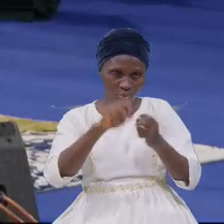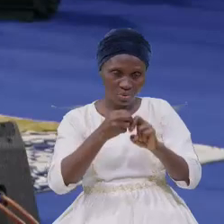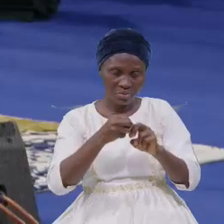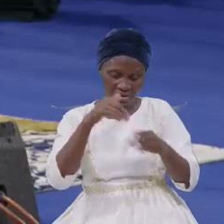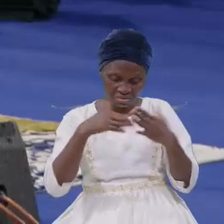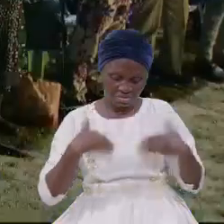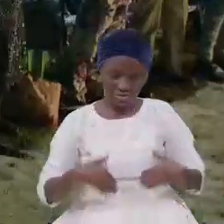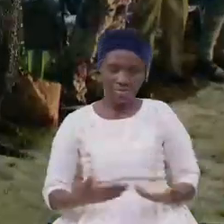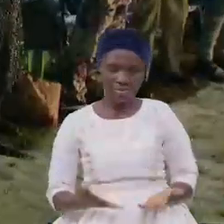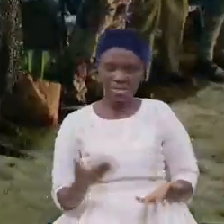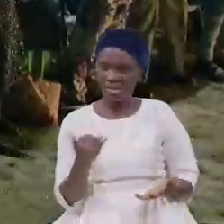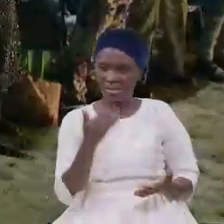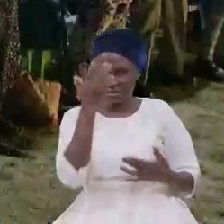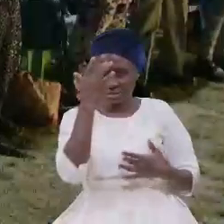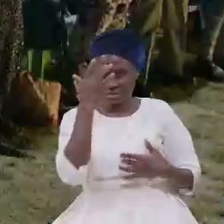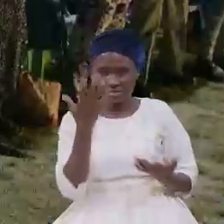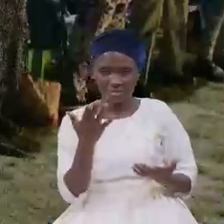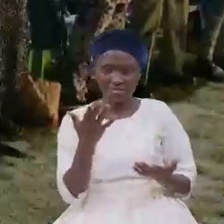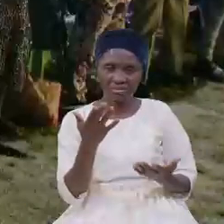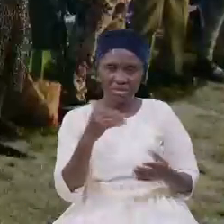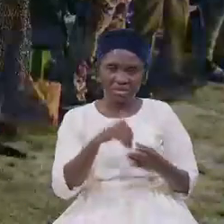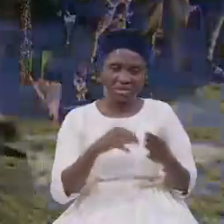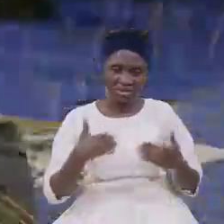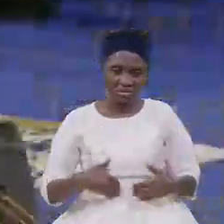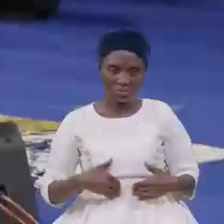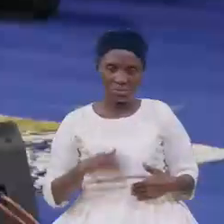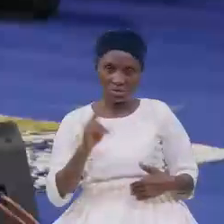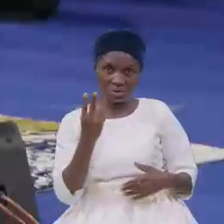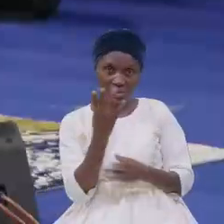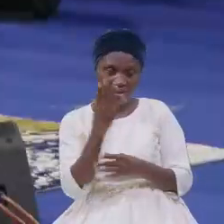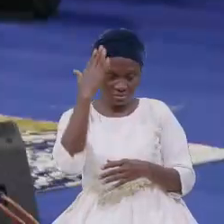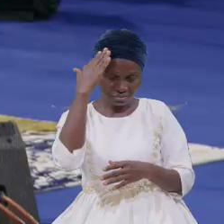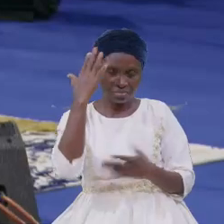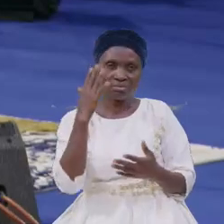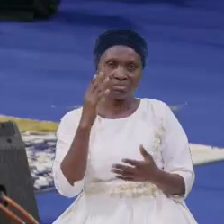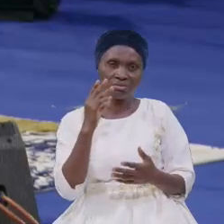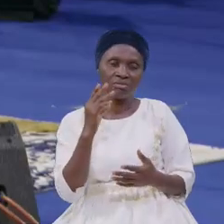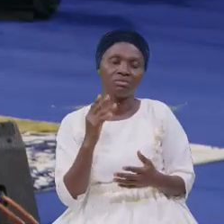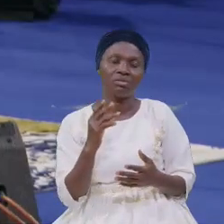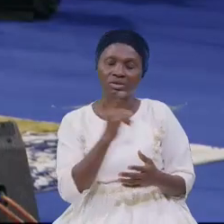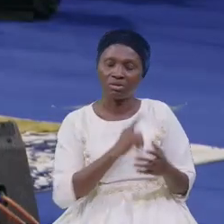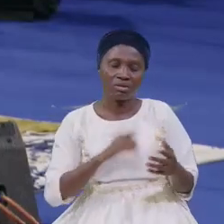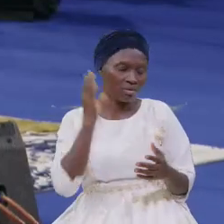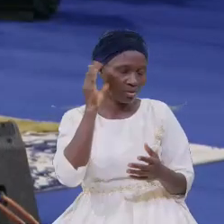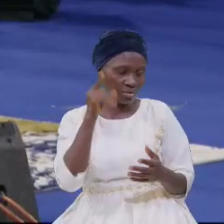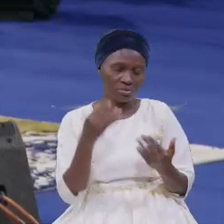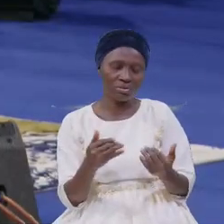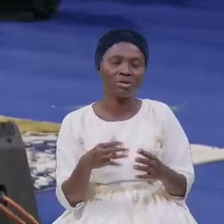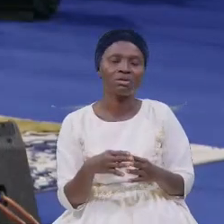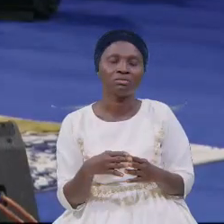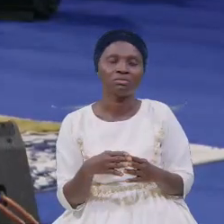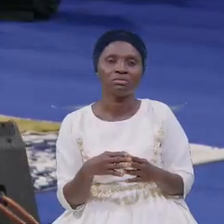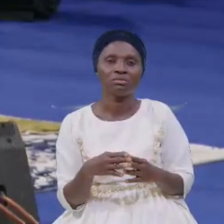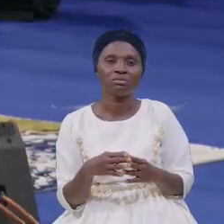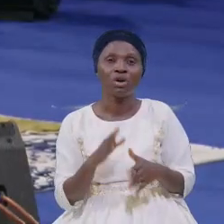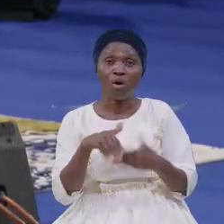infirmity, impotence, whatever, and the Lord will heal you now. All by grace,